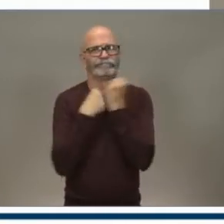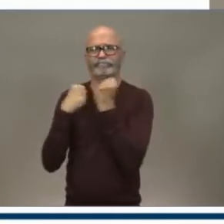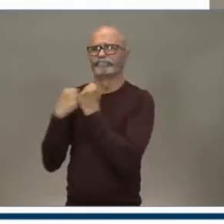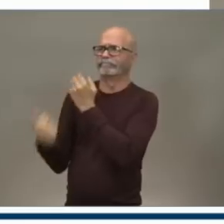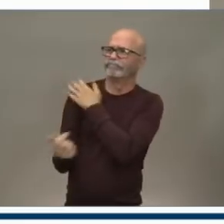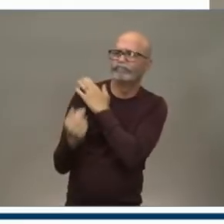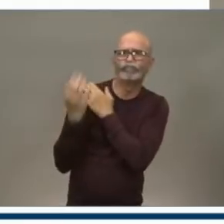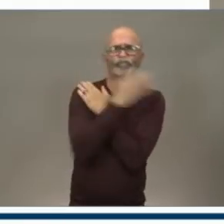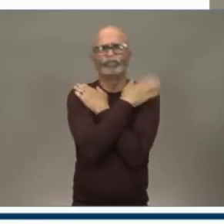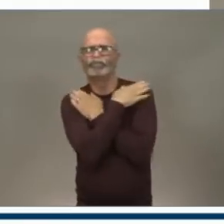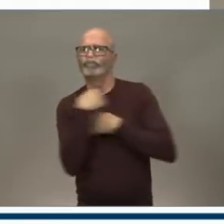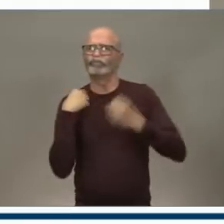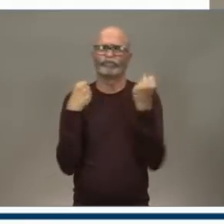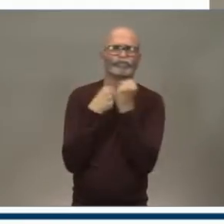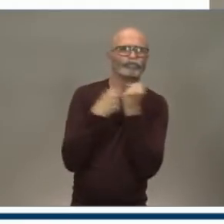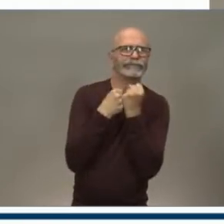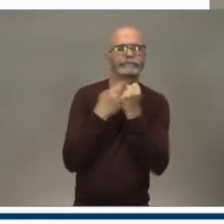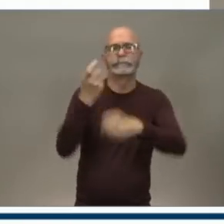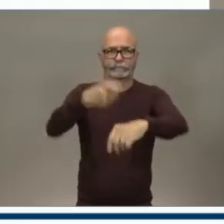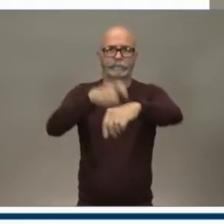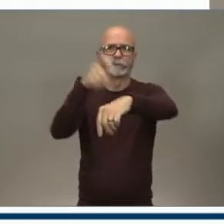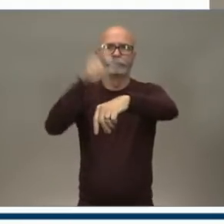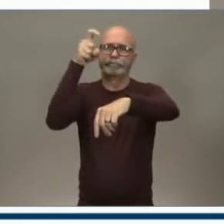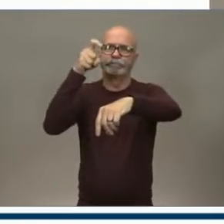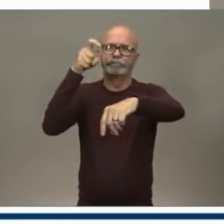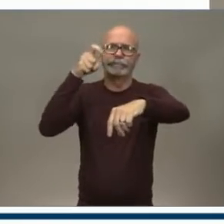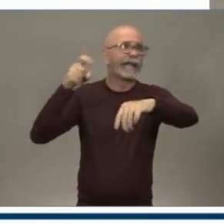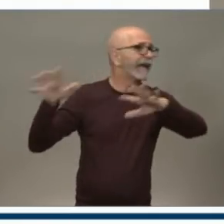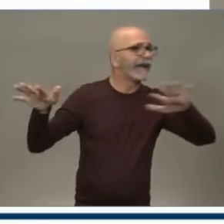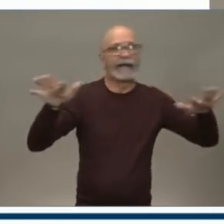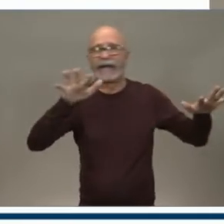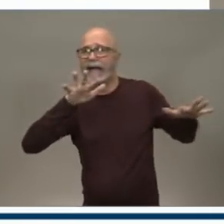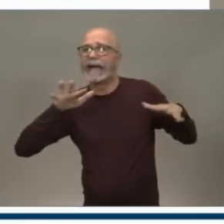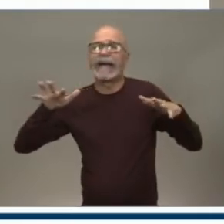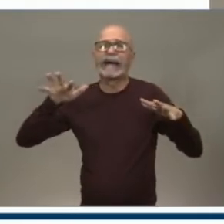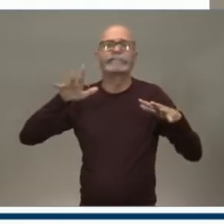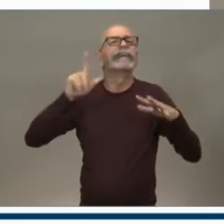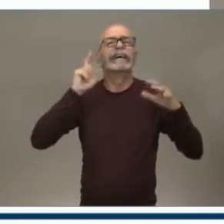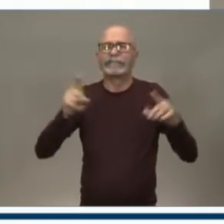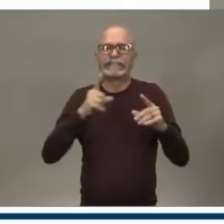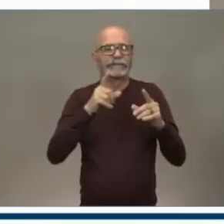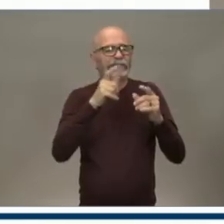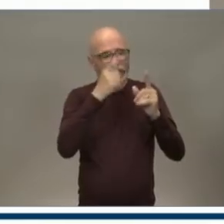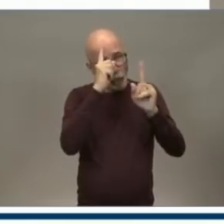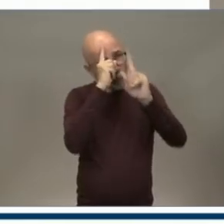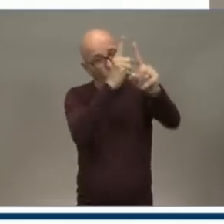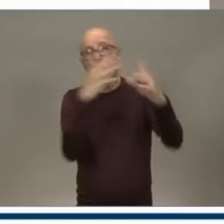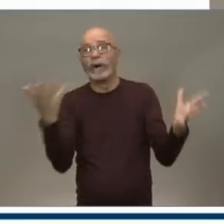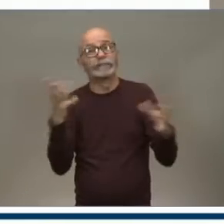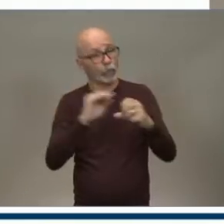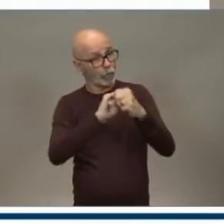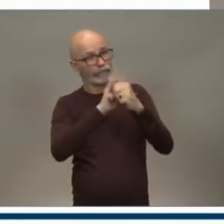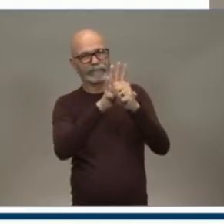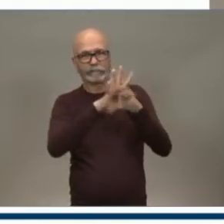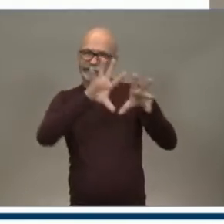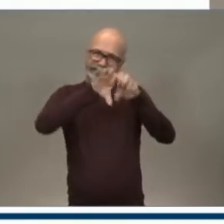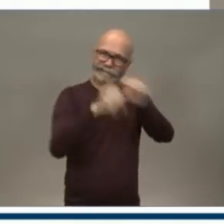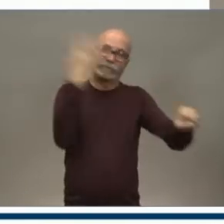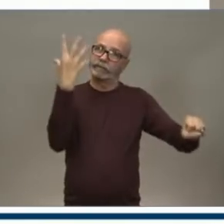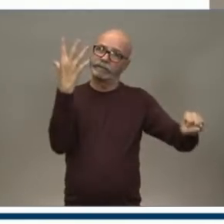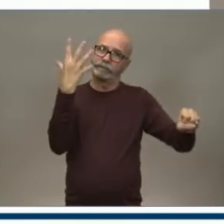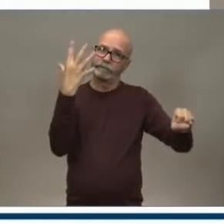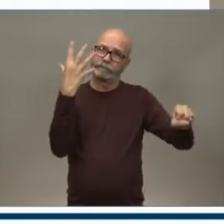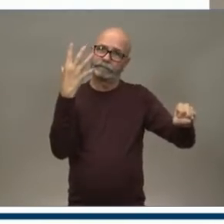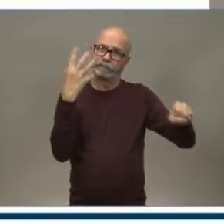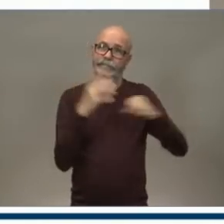and stand up against COVID-19. If we look across the country, we can see what can happen if we don't take this